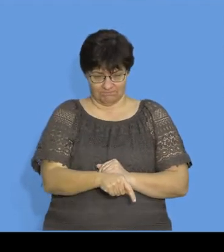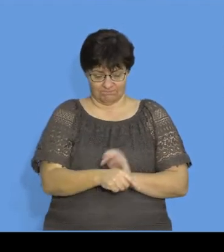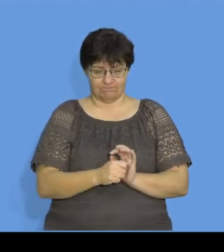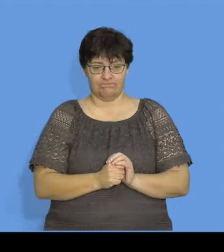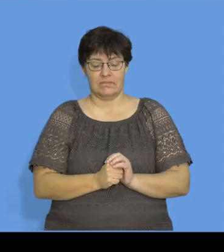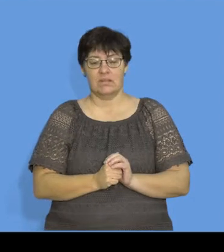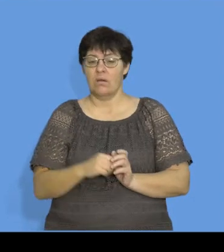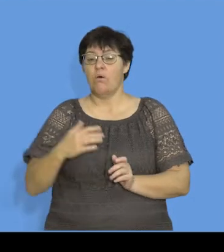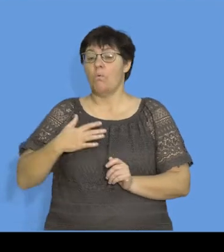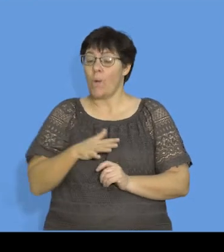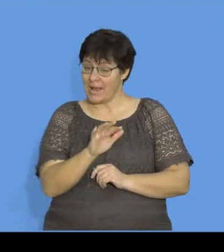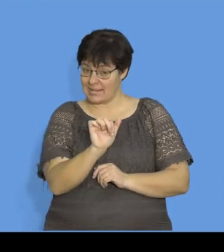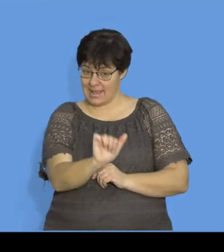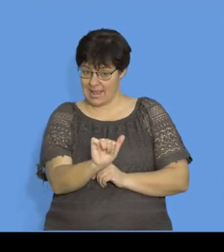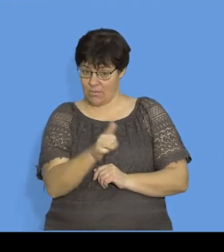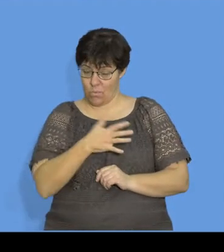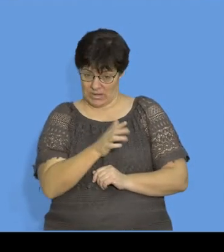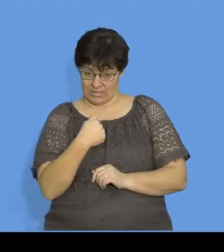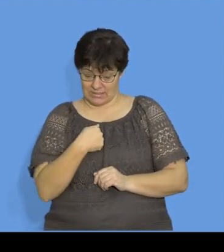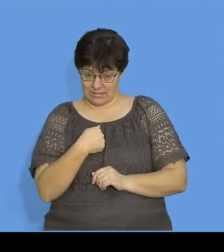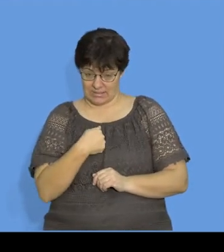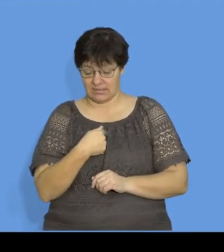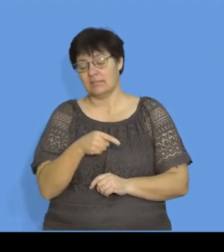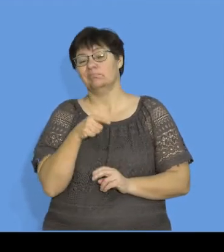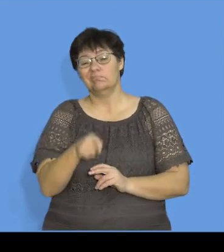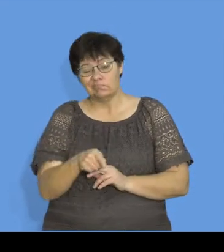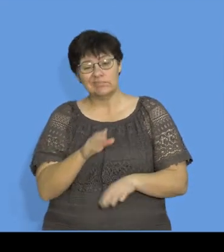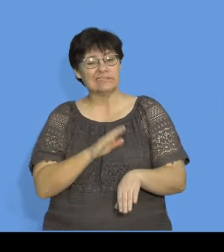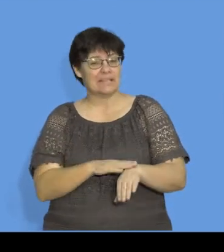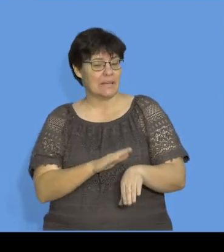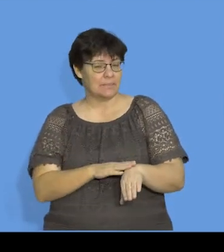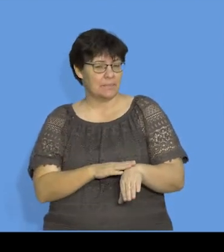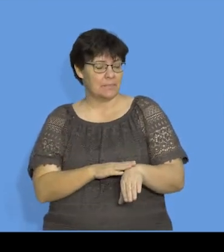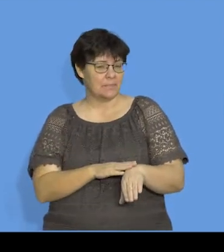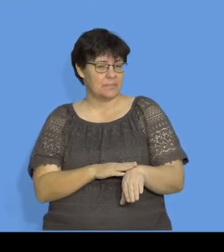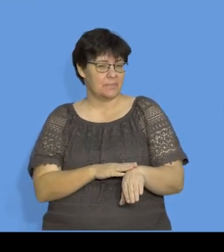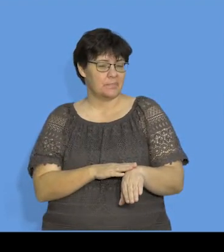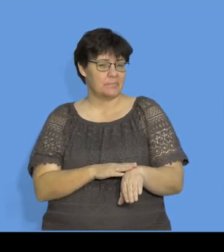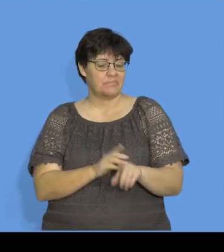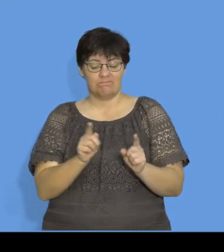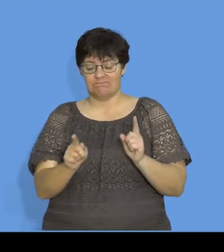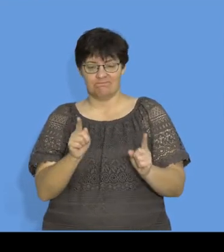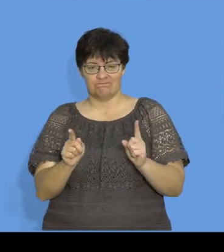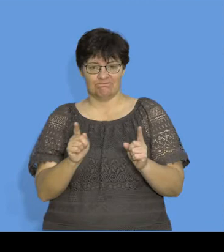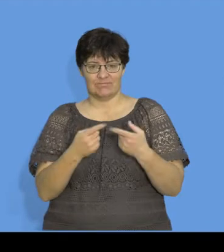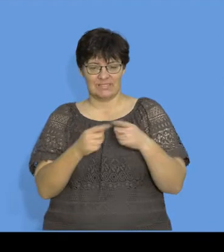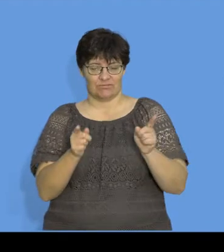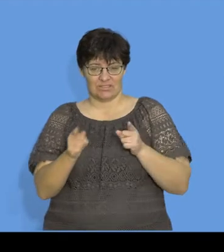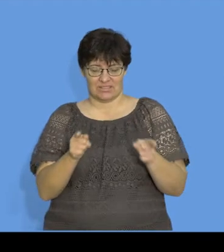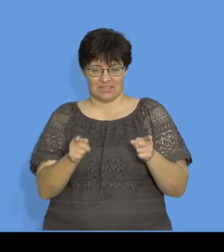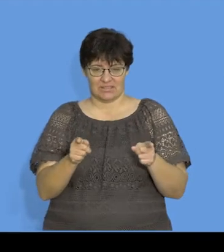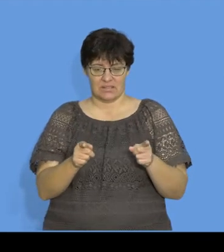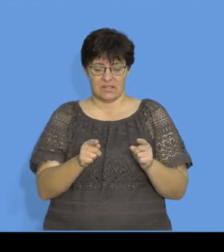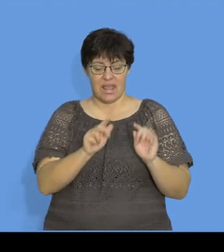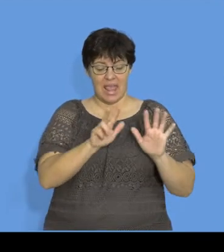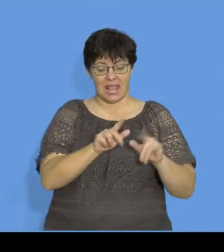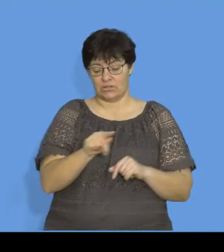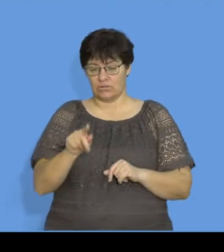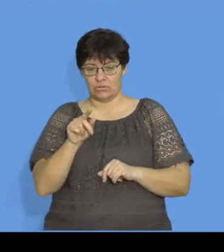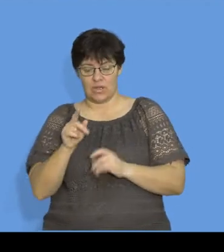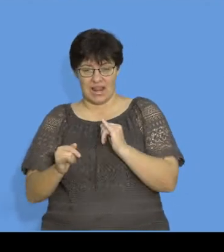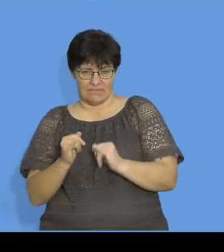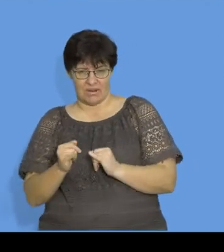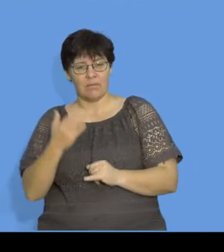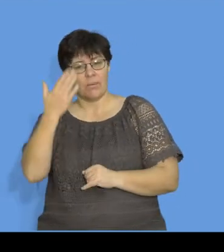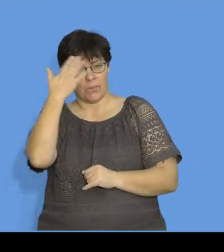We want A, and my time is the difference here. So it's from 8 to 11, which we